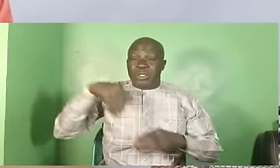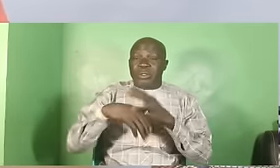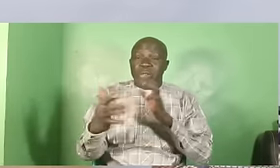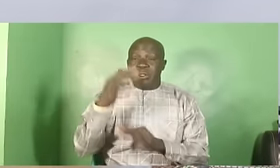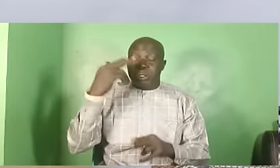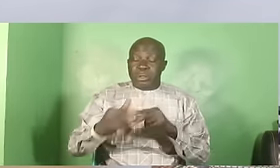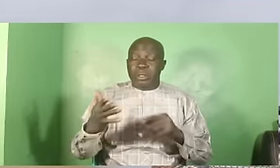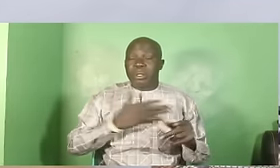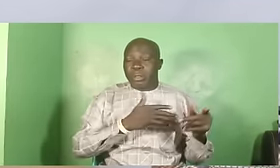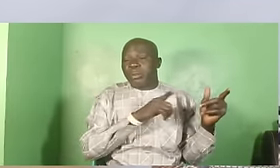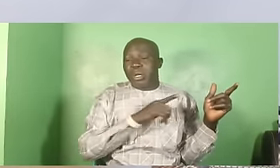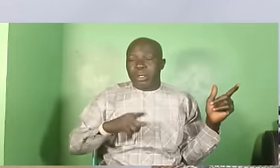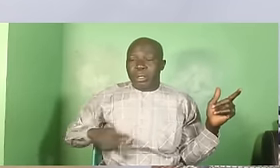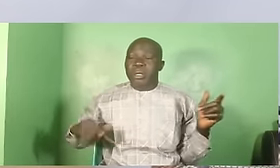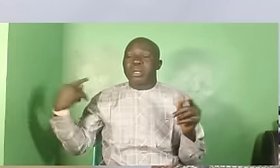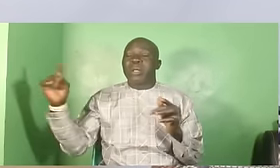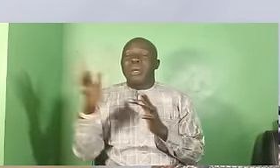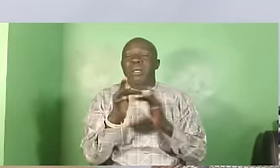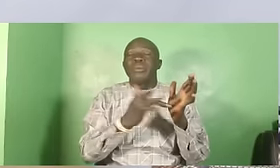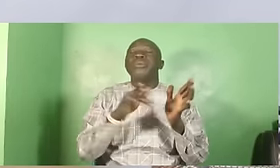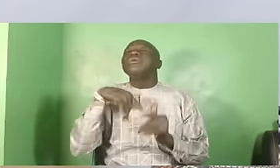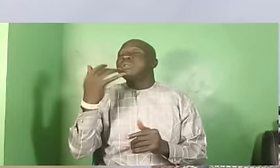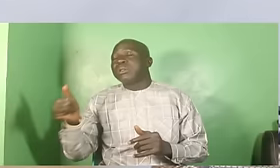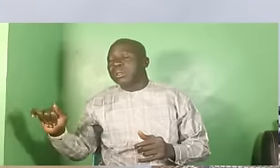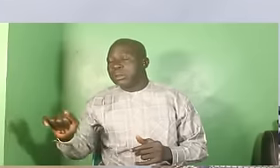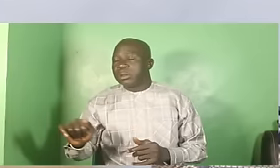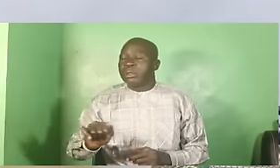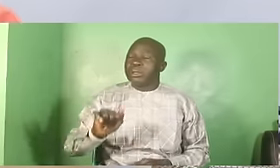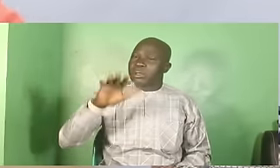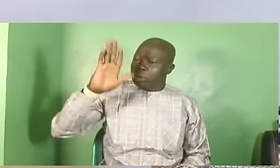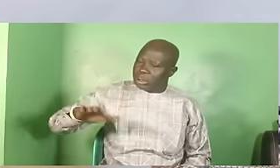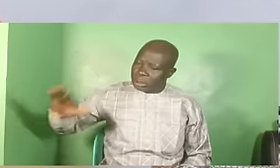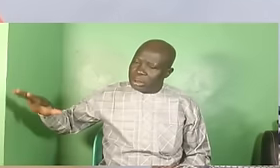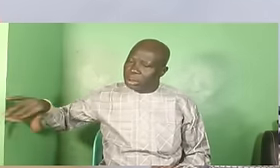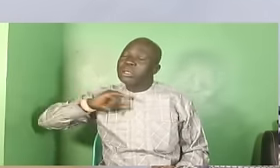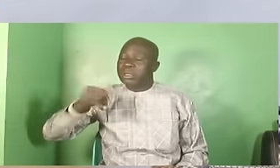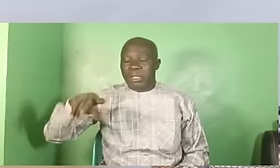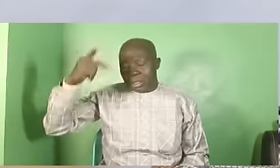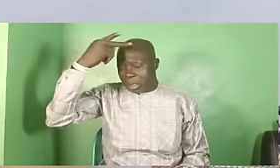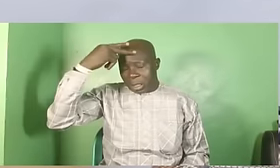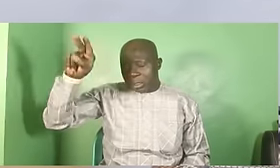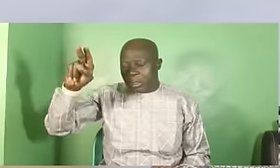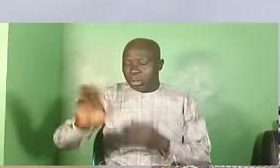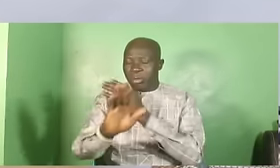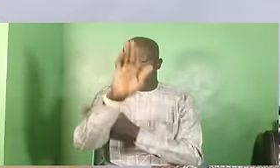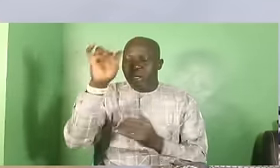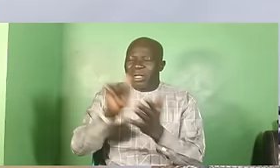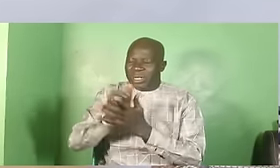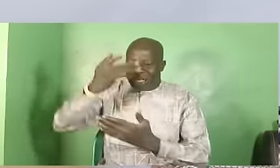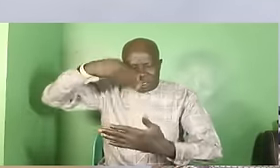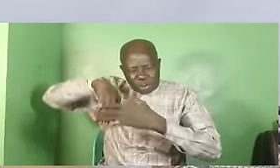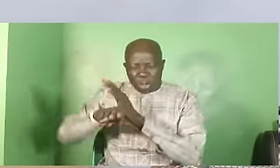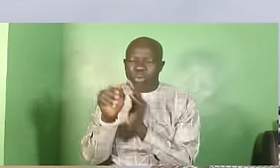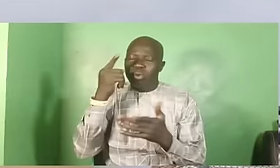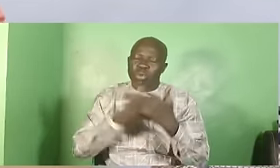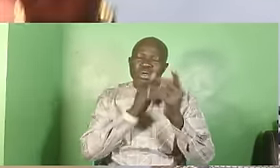Oh, God, Jesus. Oh, God, Jesus. Oh, God, Jesus. Oh, God, Jesus. Oh, God, Jesus. Oh, God, Jesus. Children are the heritage of God. And the